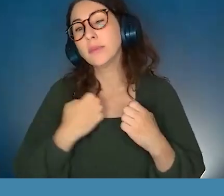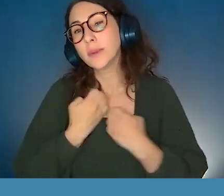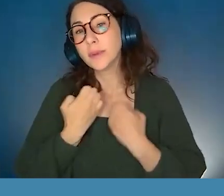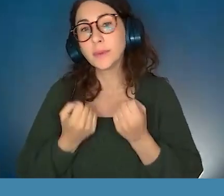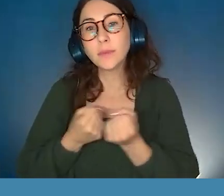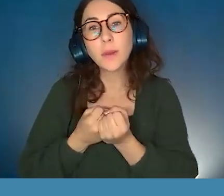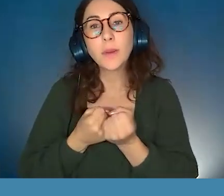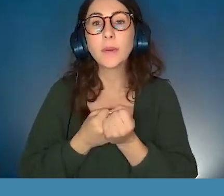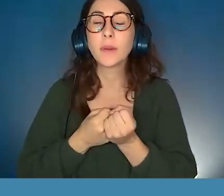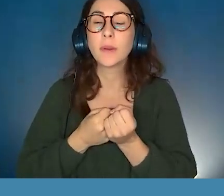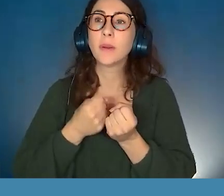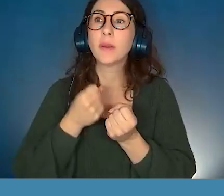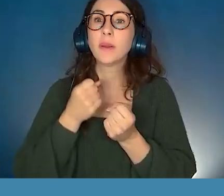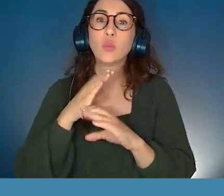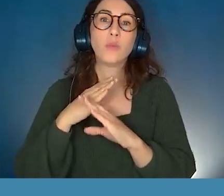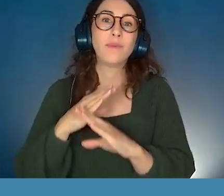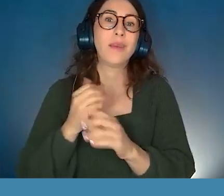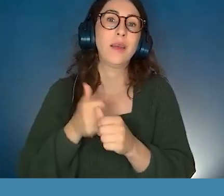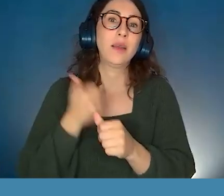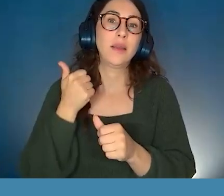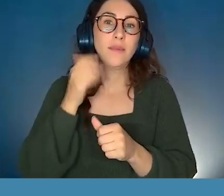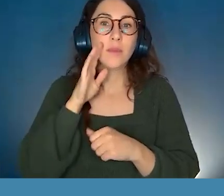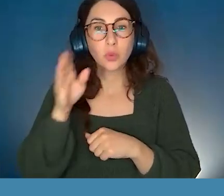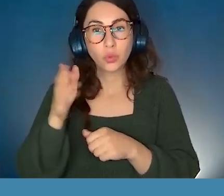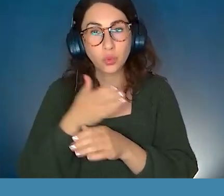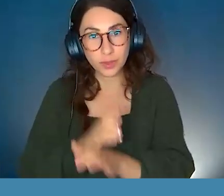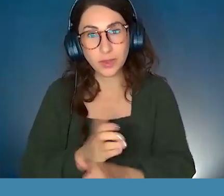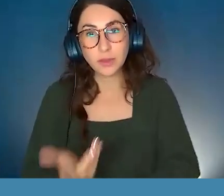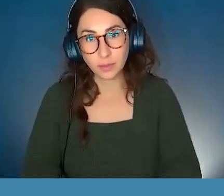to prevent a future crisis.